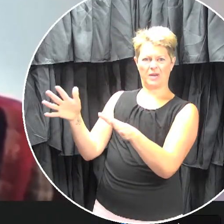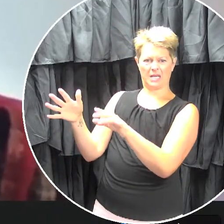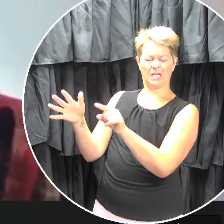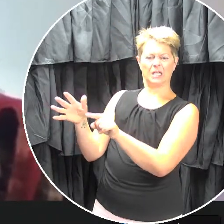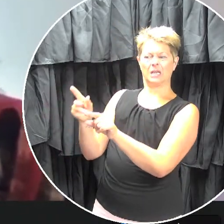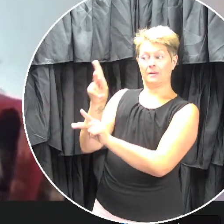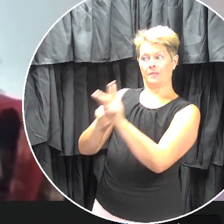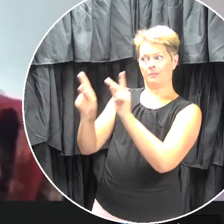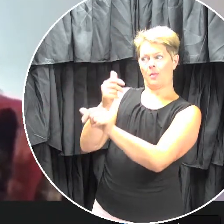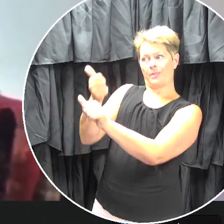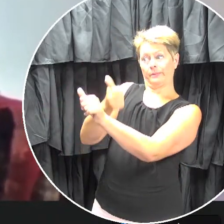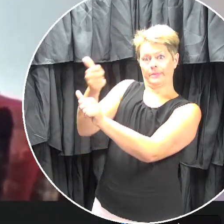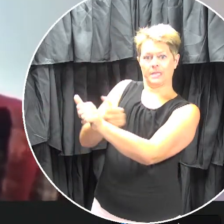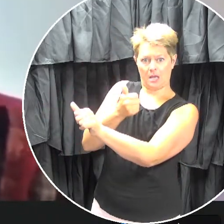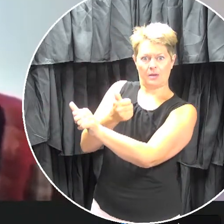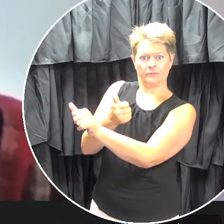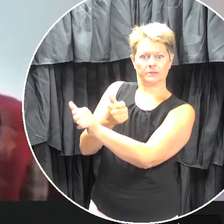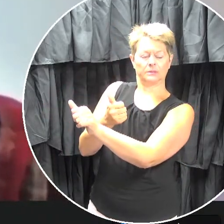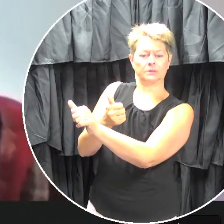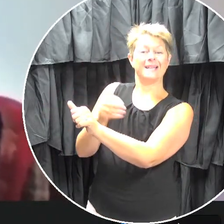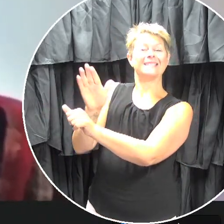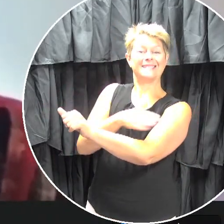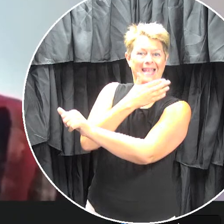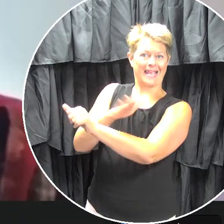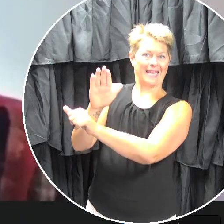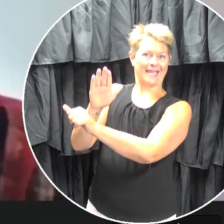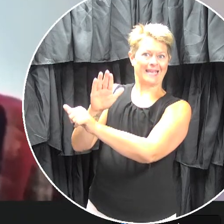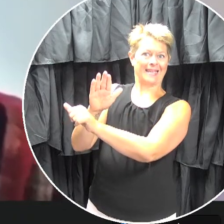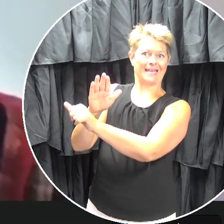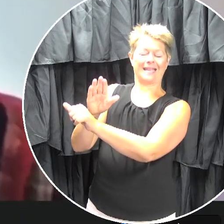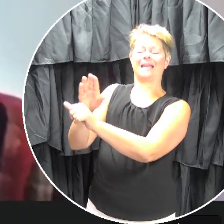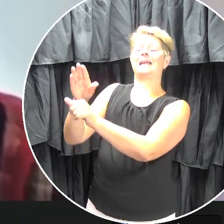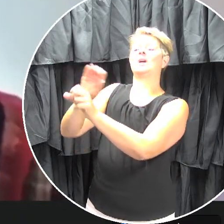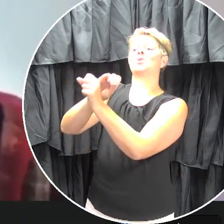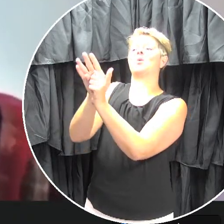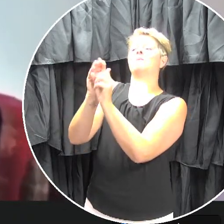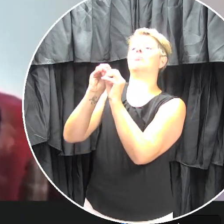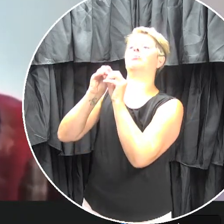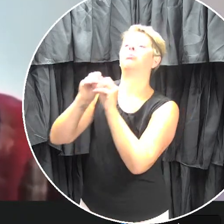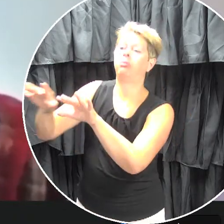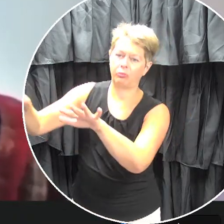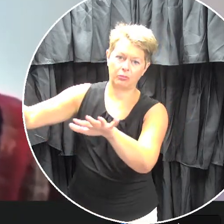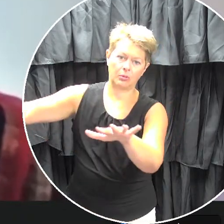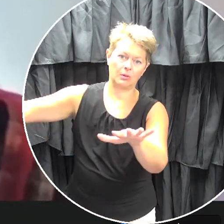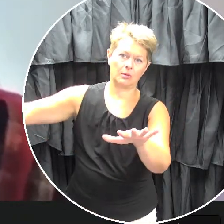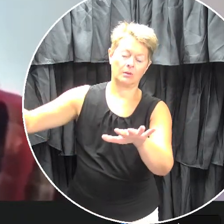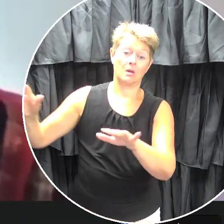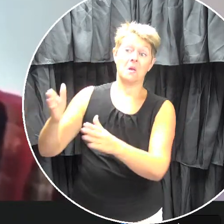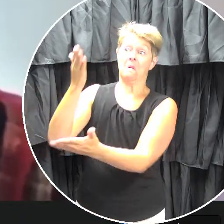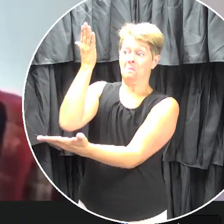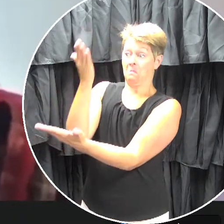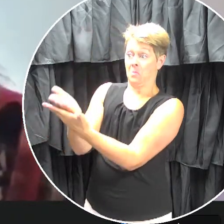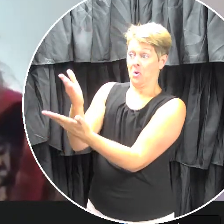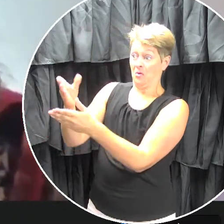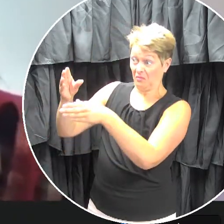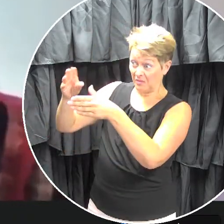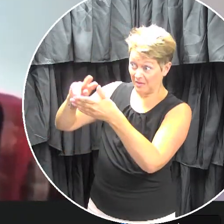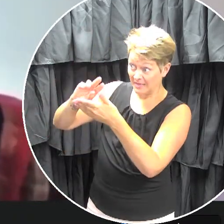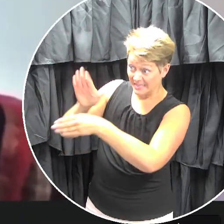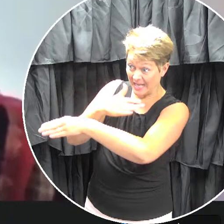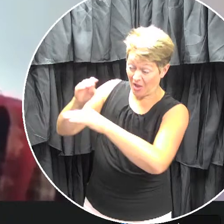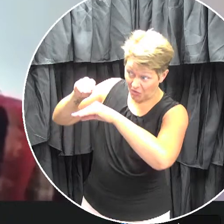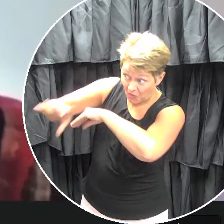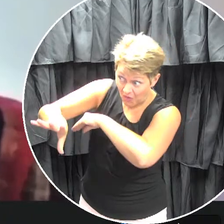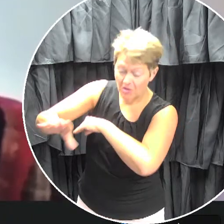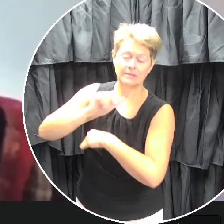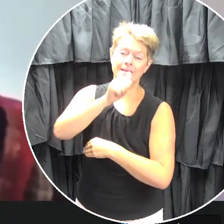have, where there has been singing. There's not definitive evidence that the singing is what caused it, but